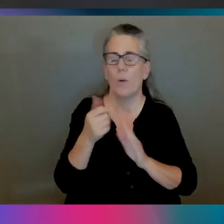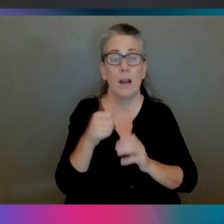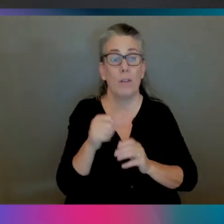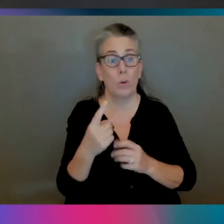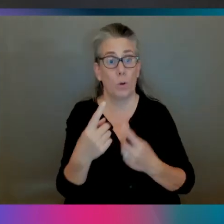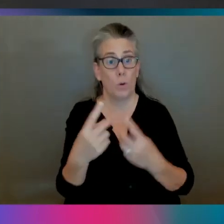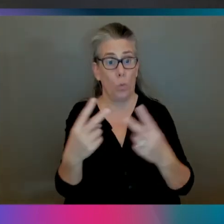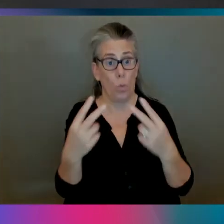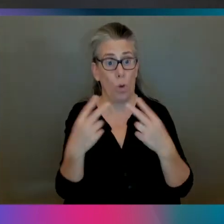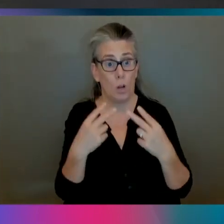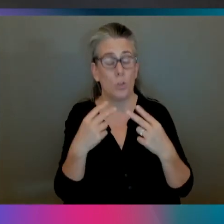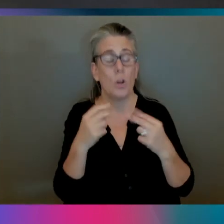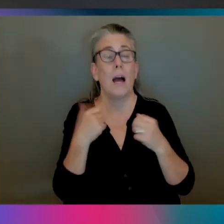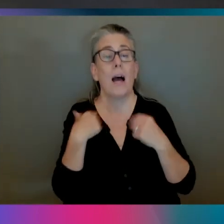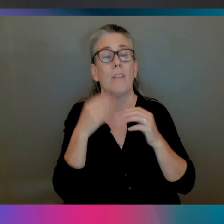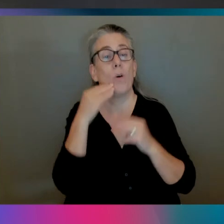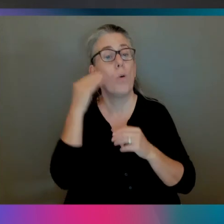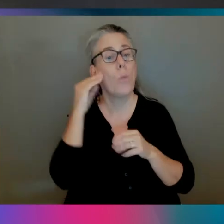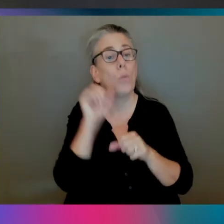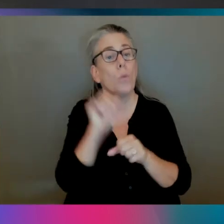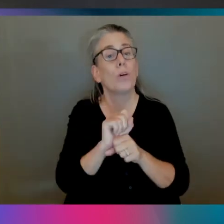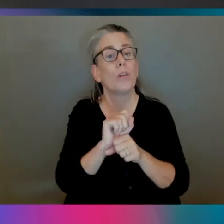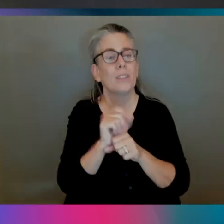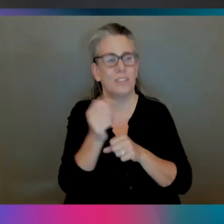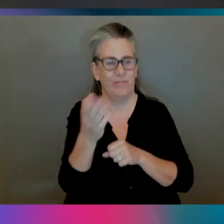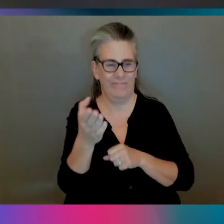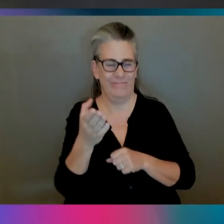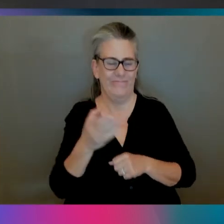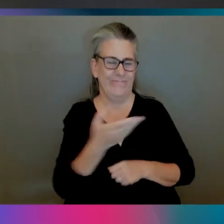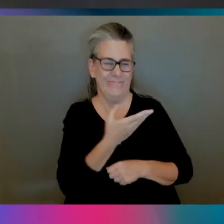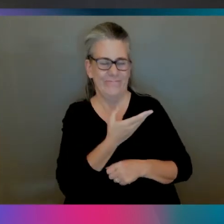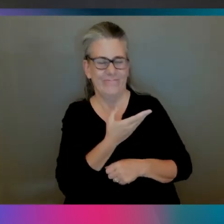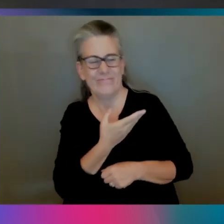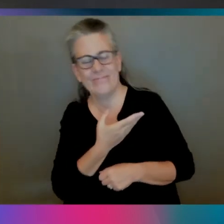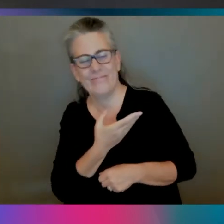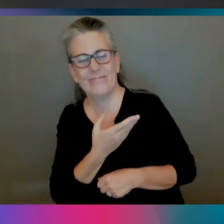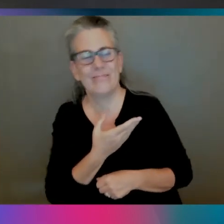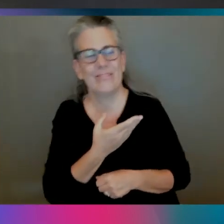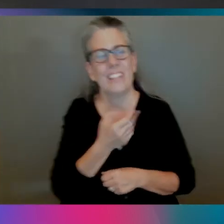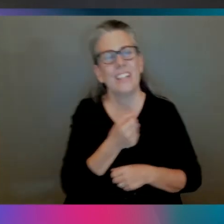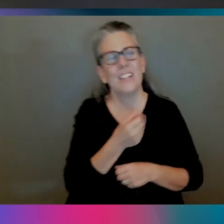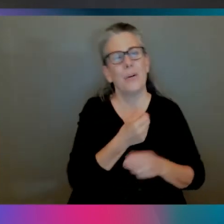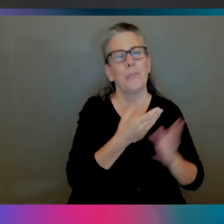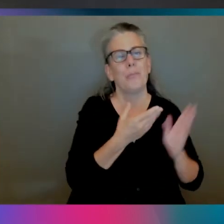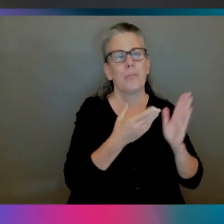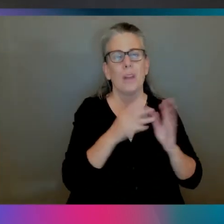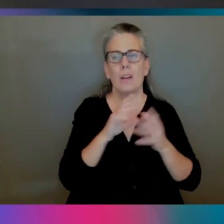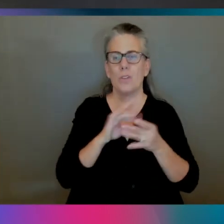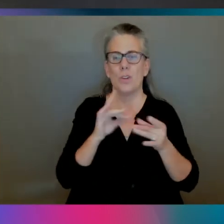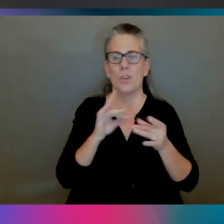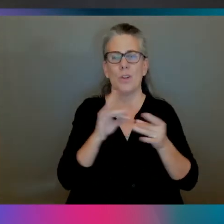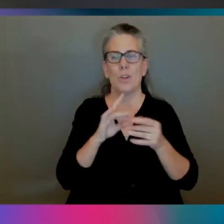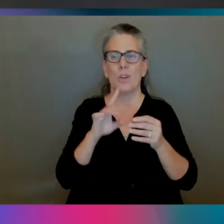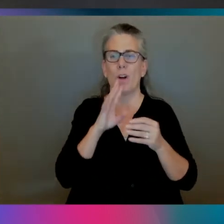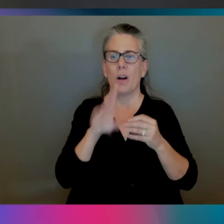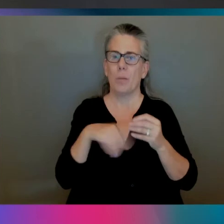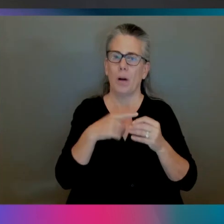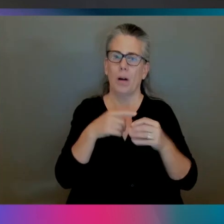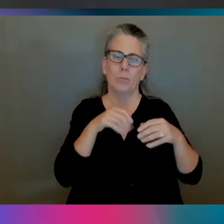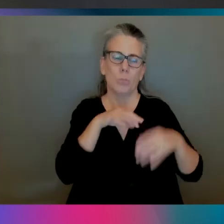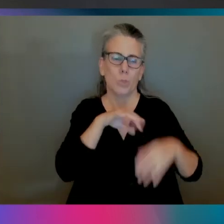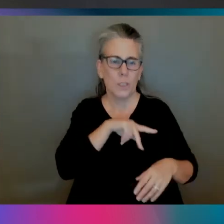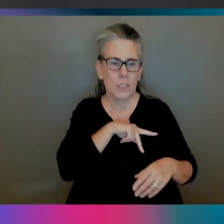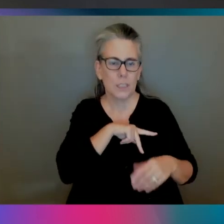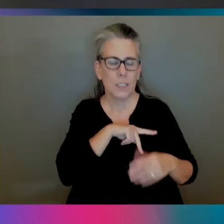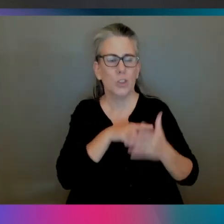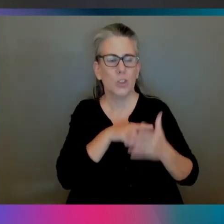pull that up. Sure. Go ahead and talk about personalization. So what do you need personalization for? What kind of problems are you trying